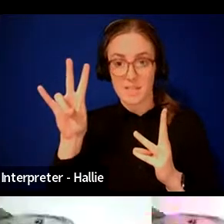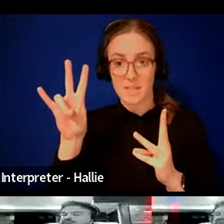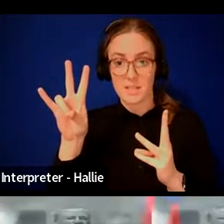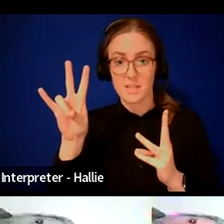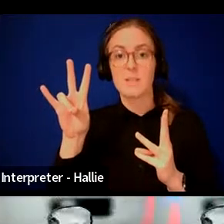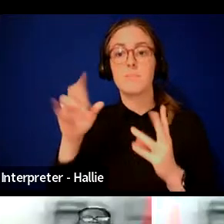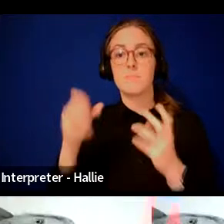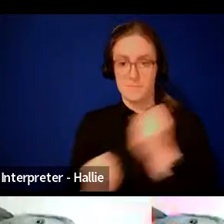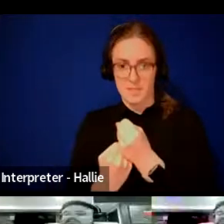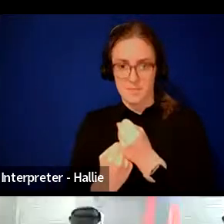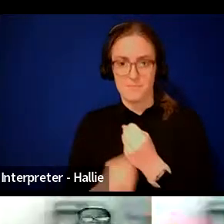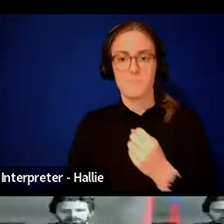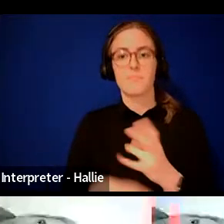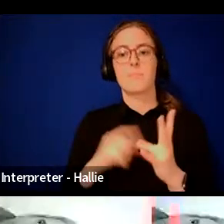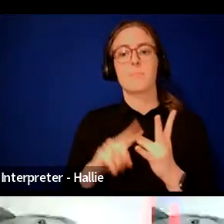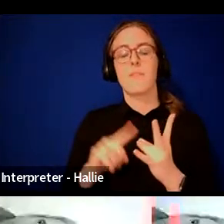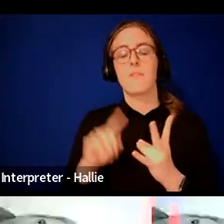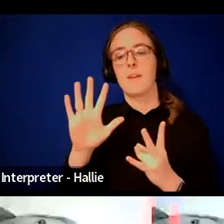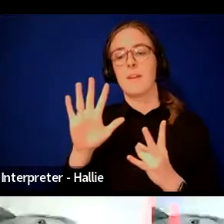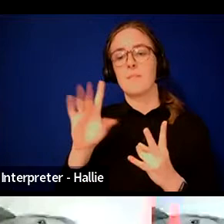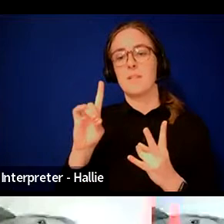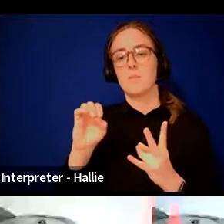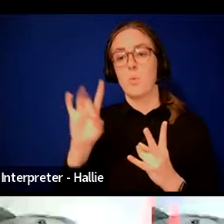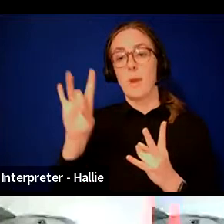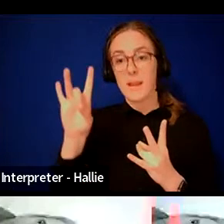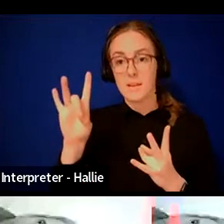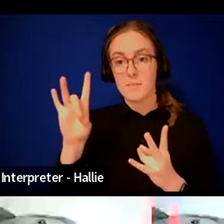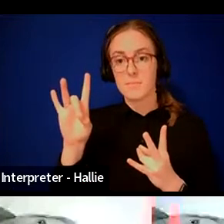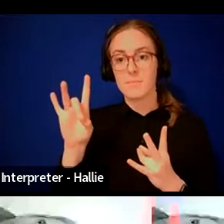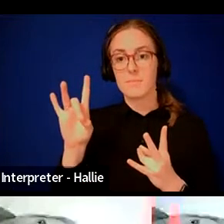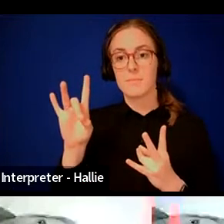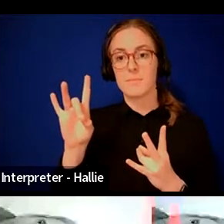Yes. 5D08.